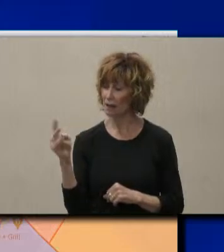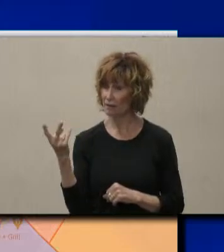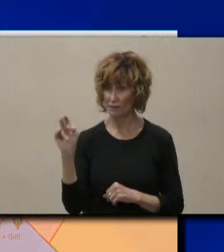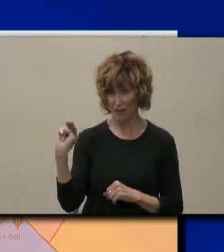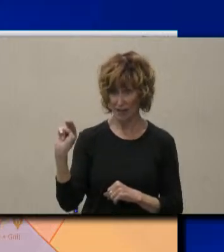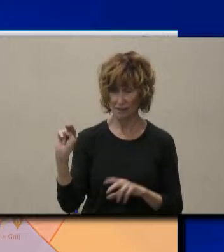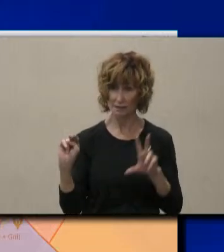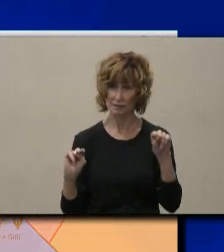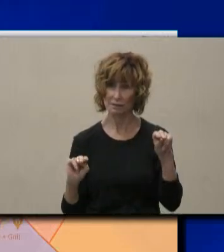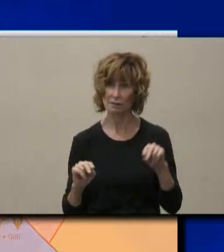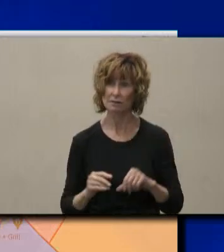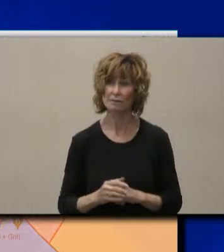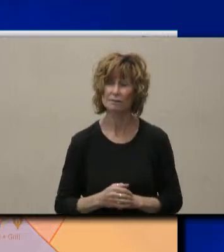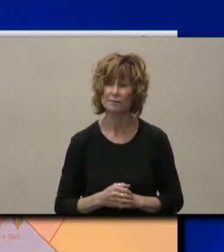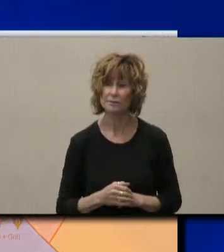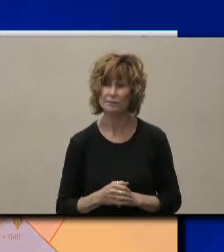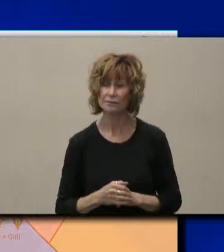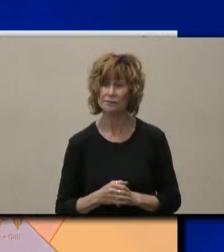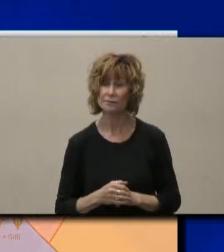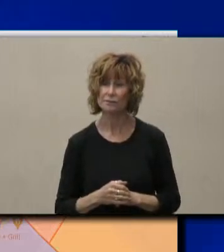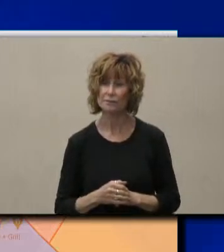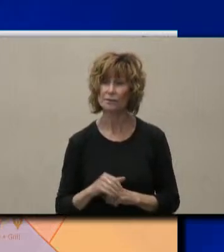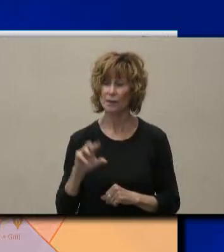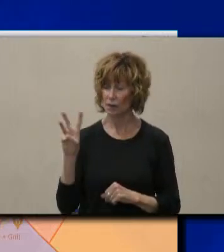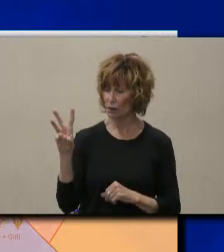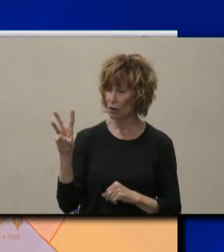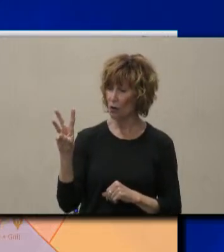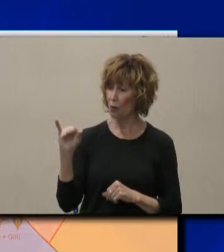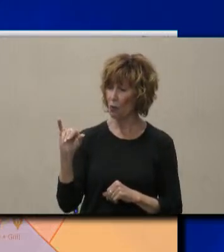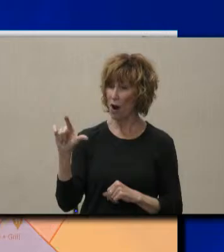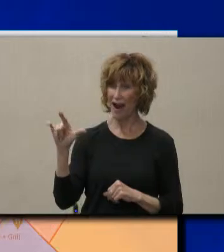going to vote no. Councilmember Wiley?